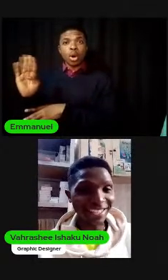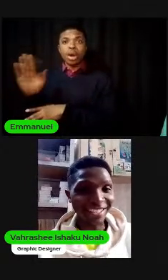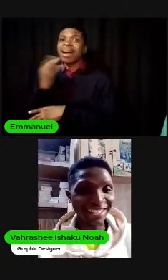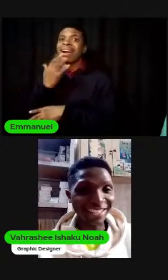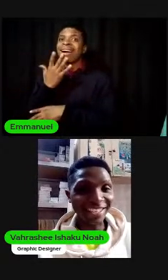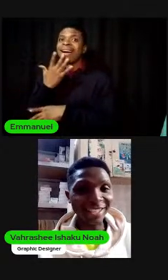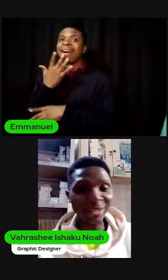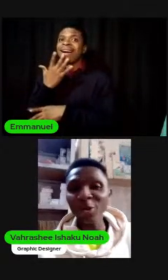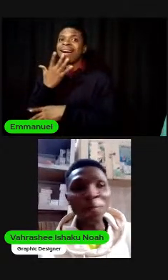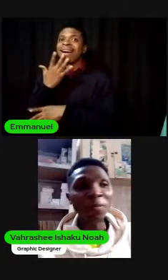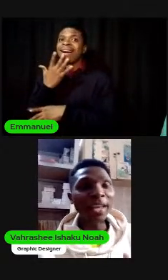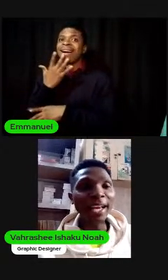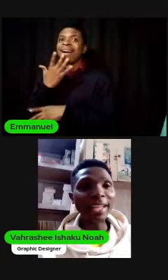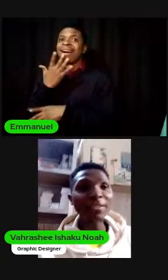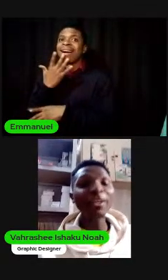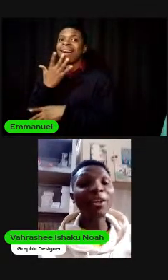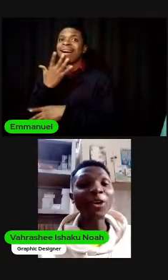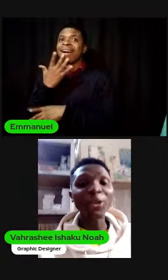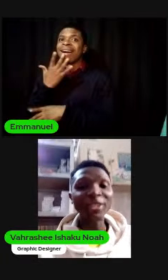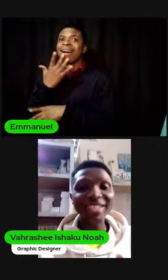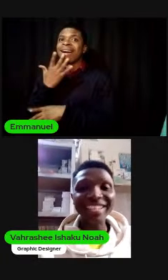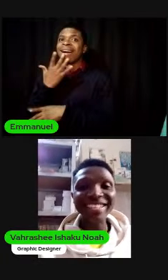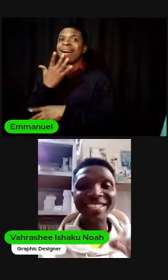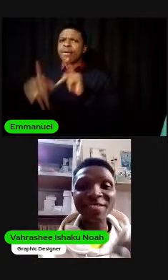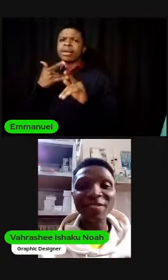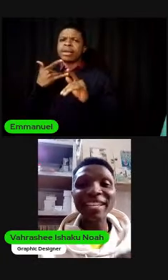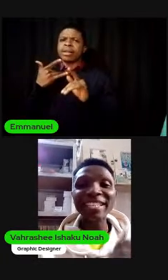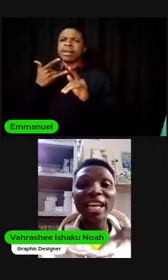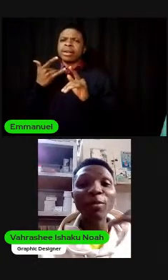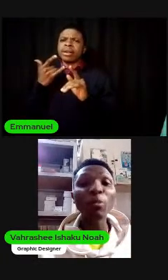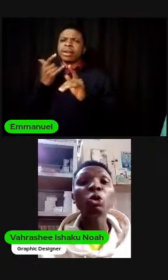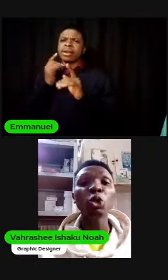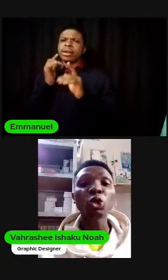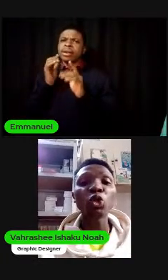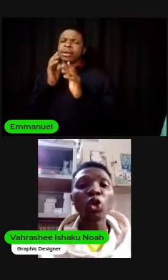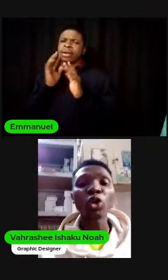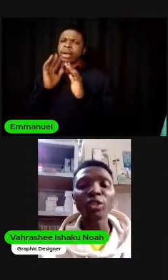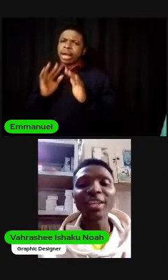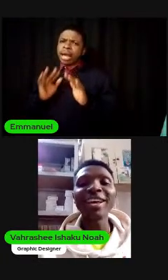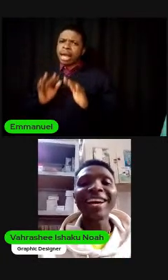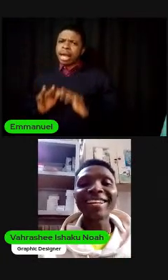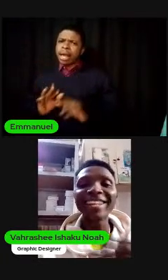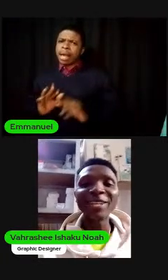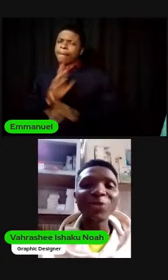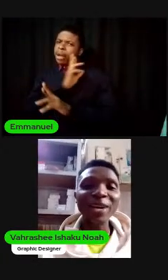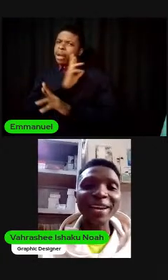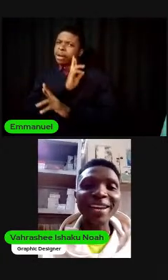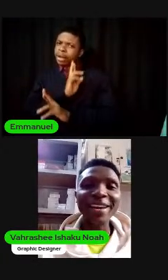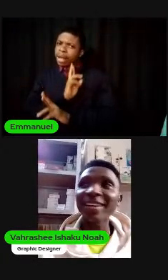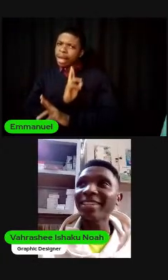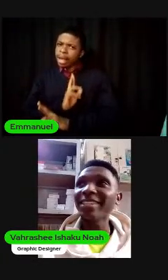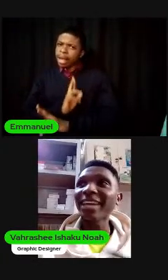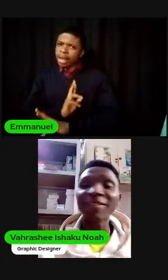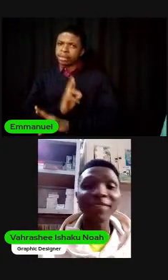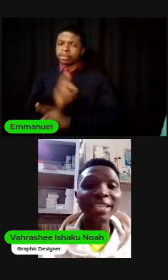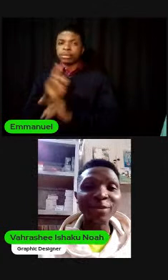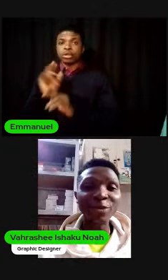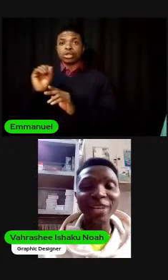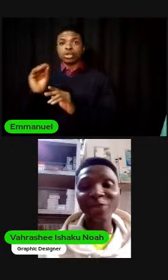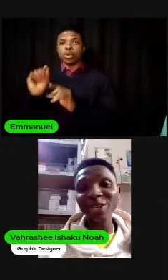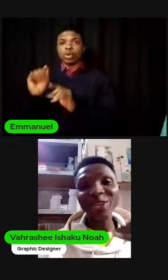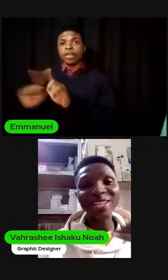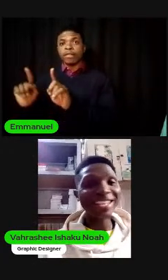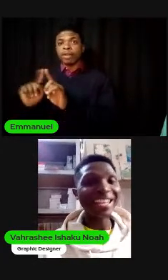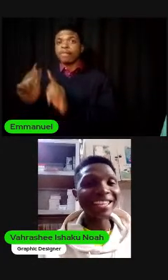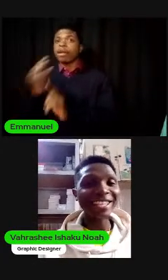relaxed. So different colors send different emotions to us, and that is why it is advisable